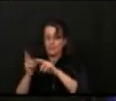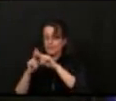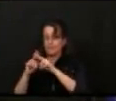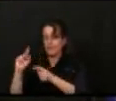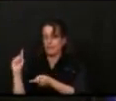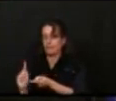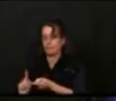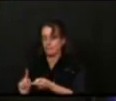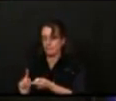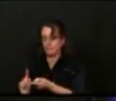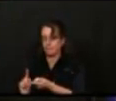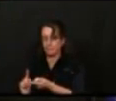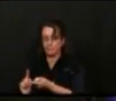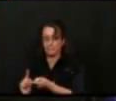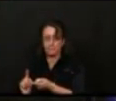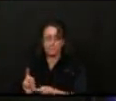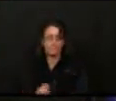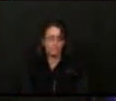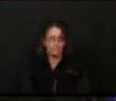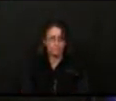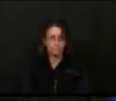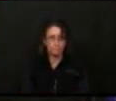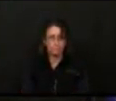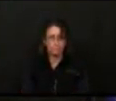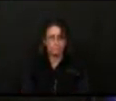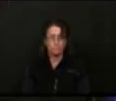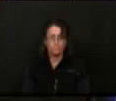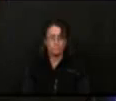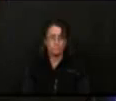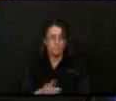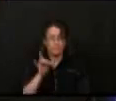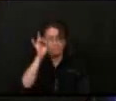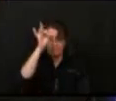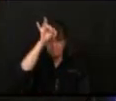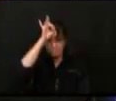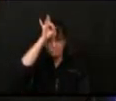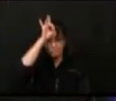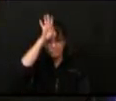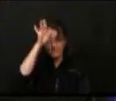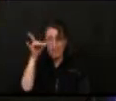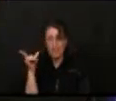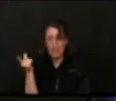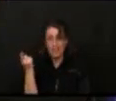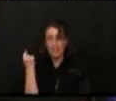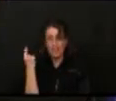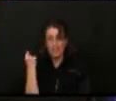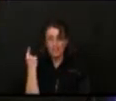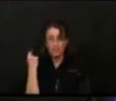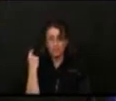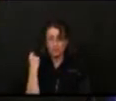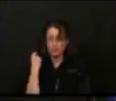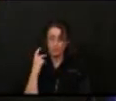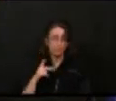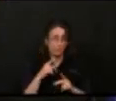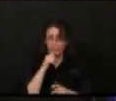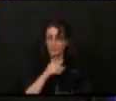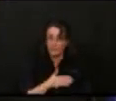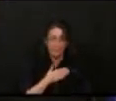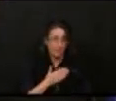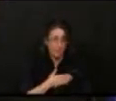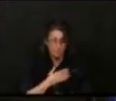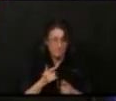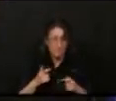took a really strong hit last year when we discussed the possibility. But if we're talking